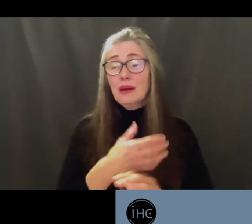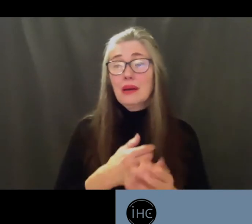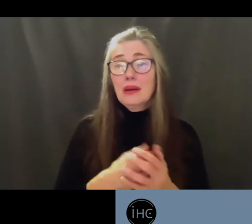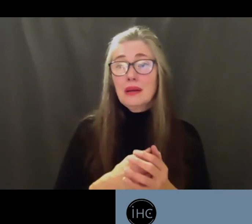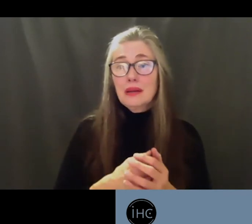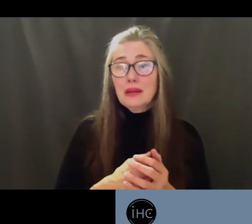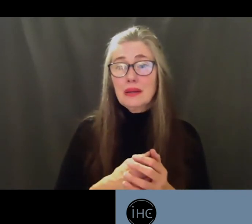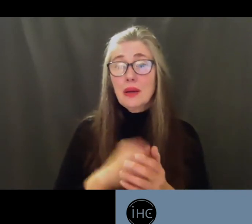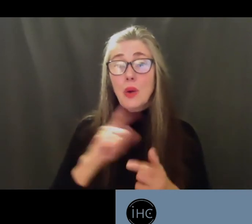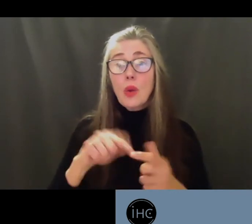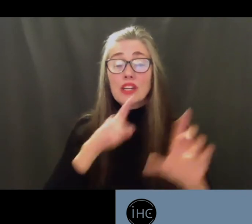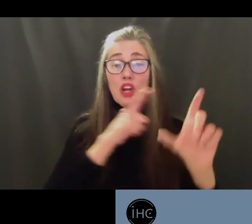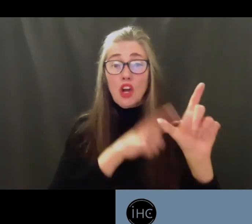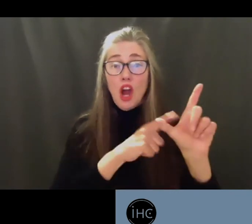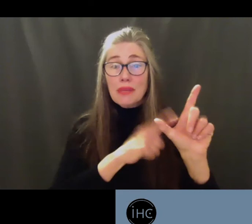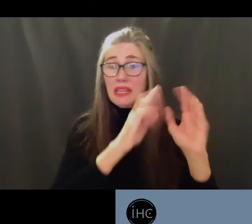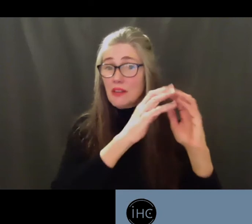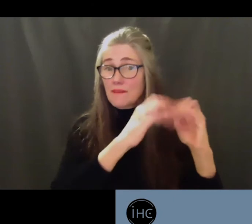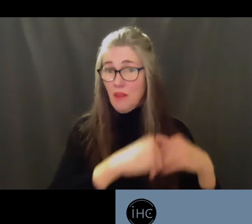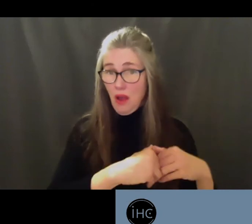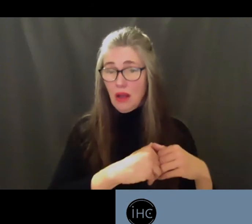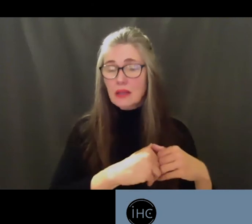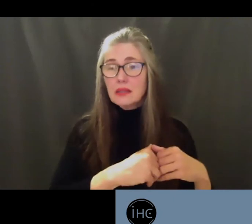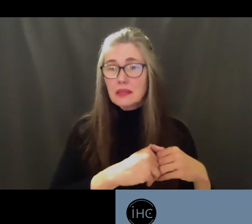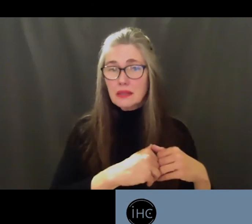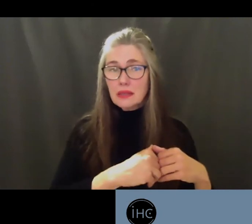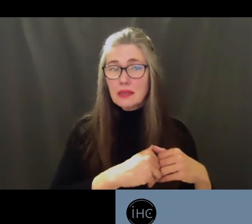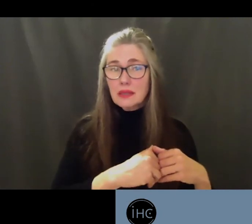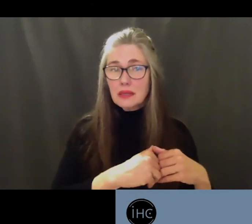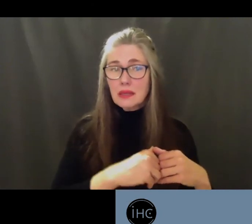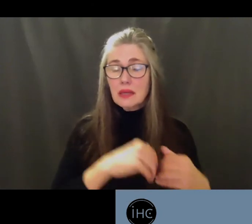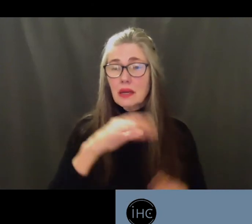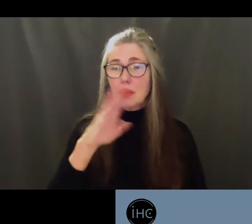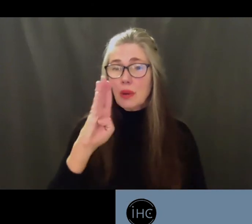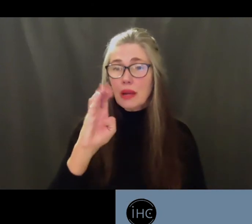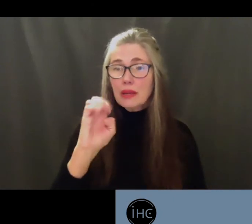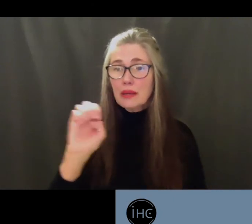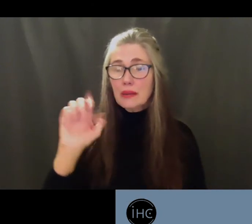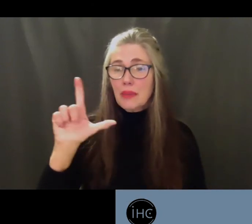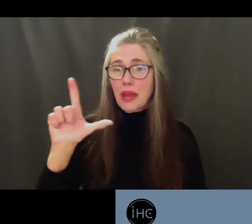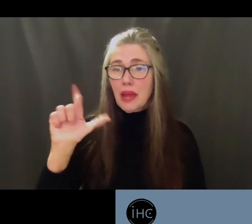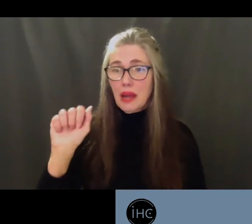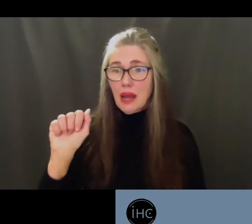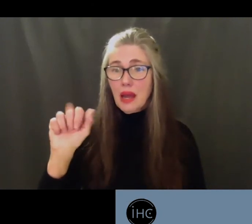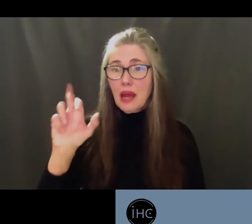fall of communism, or also in Belarus, and look what's happening in Russia.